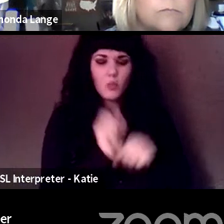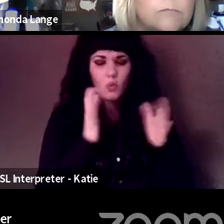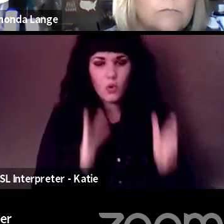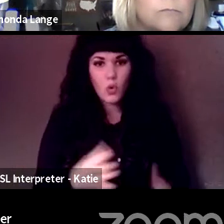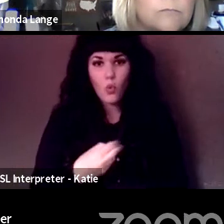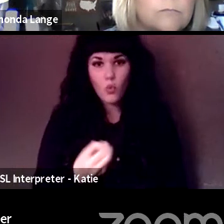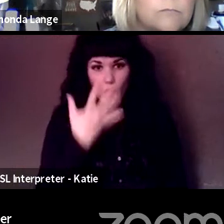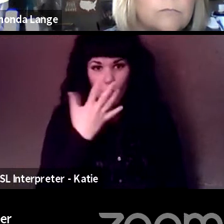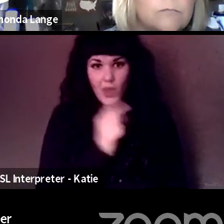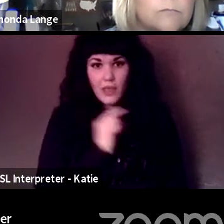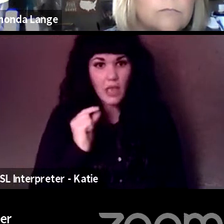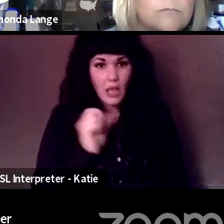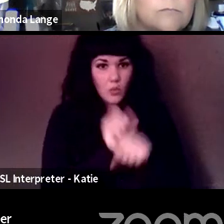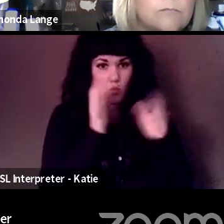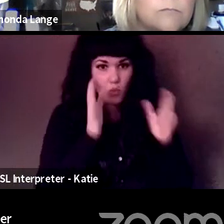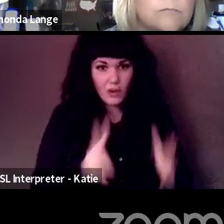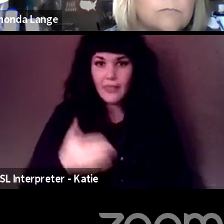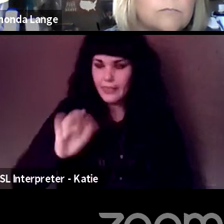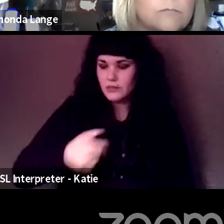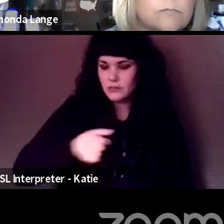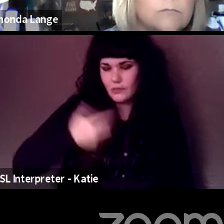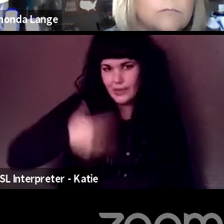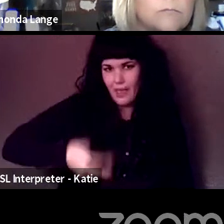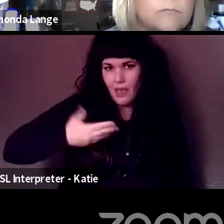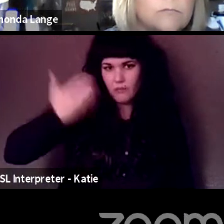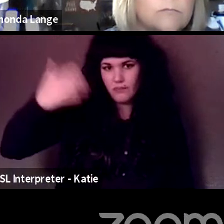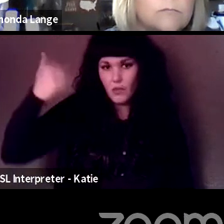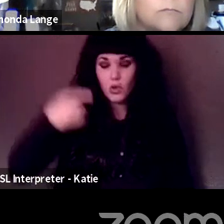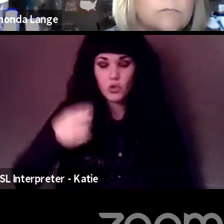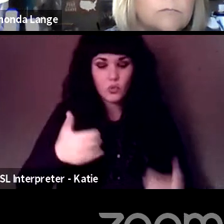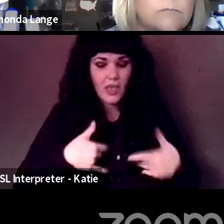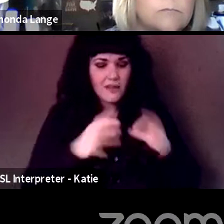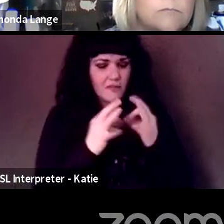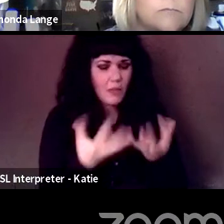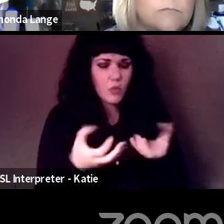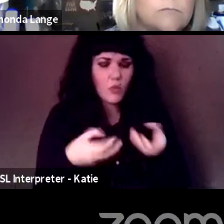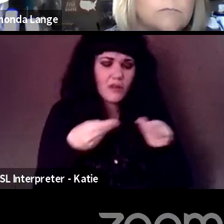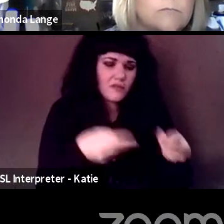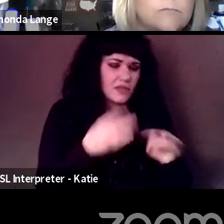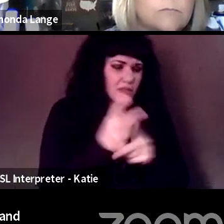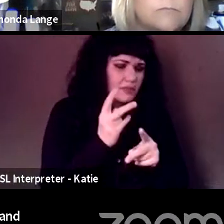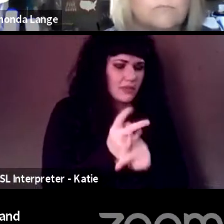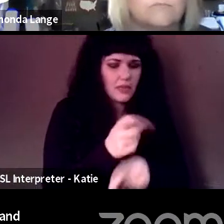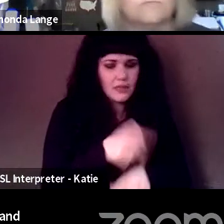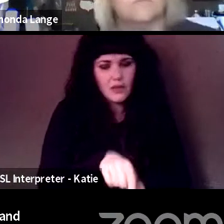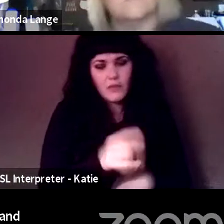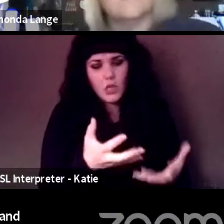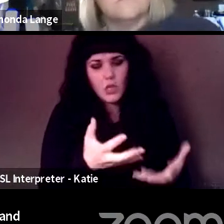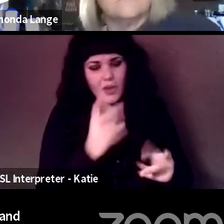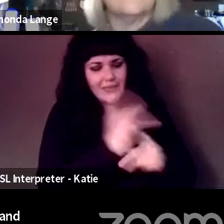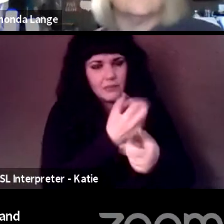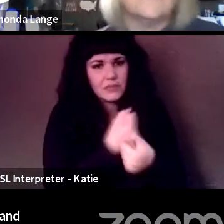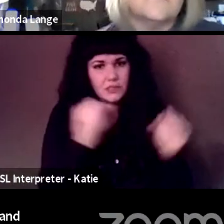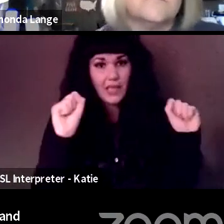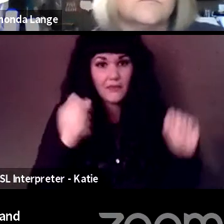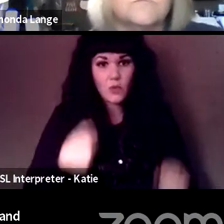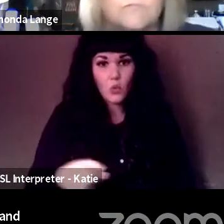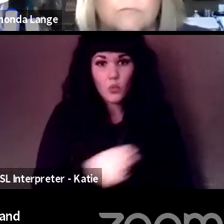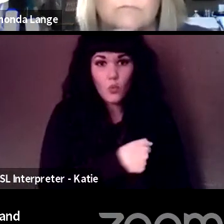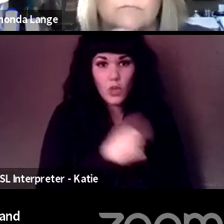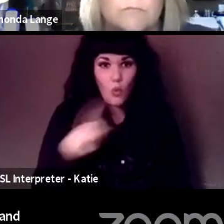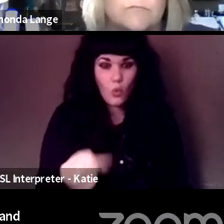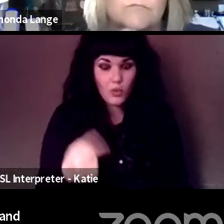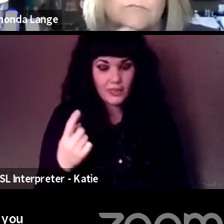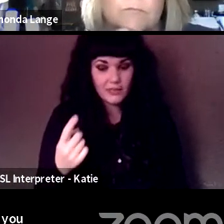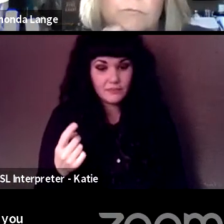was, you have a family and you want to feed that family. You want to take care of that family. You want that family to be safe. We differ only in how we